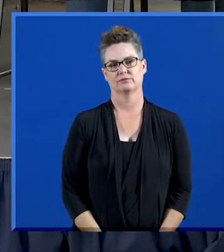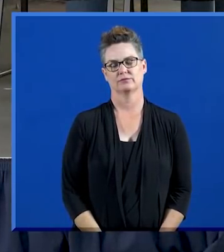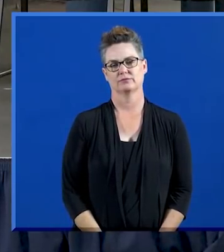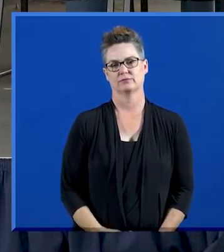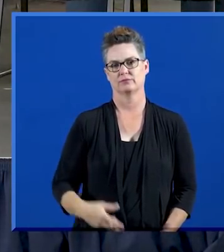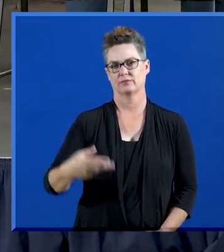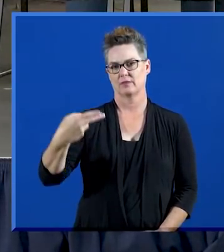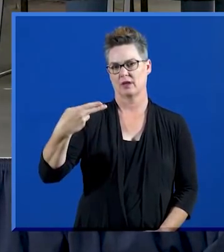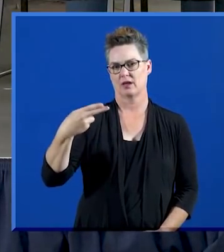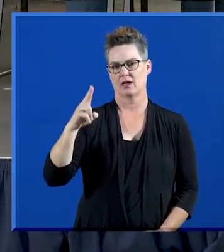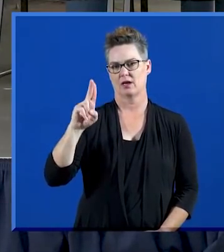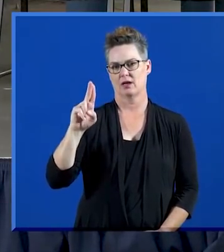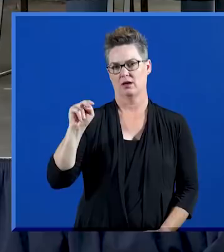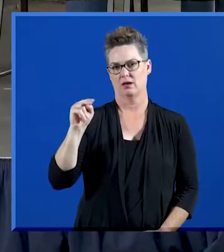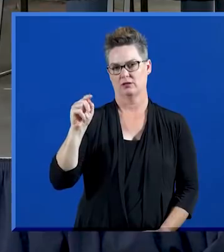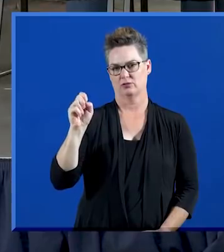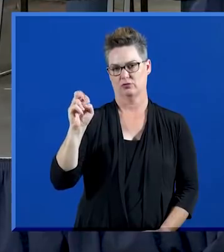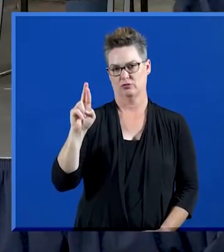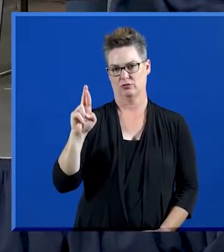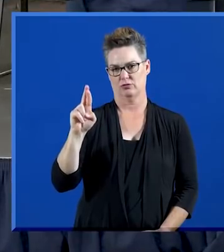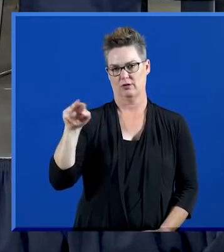Hunter Phillips.